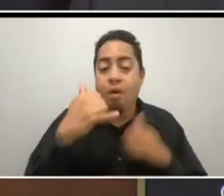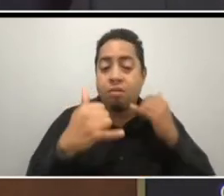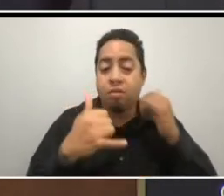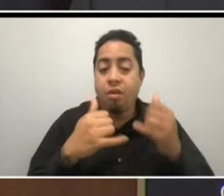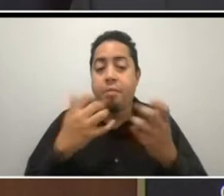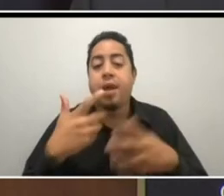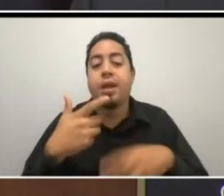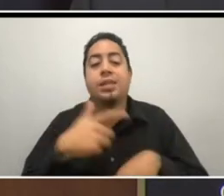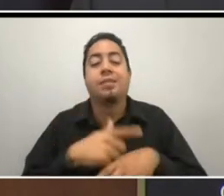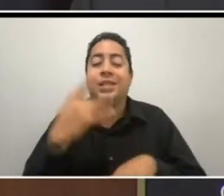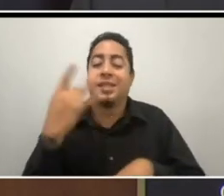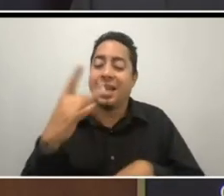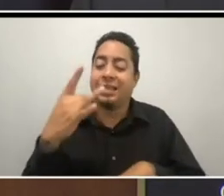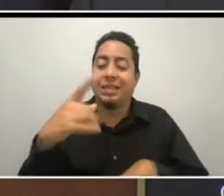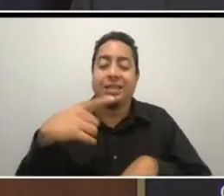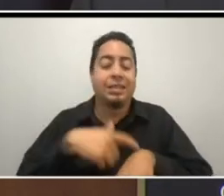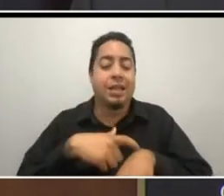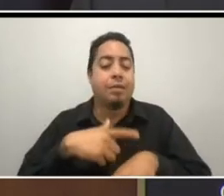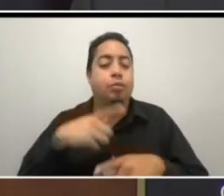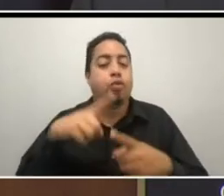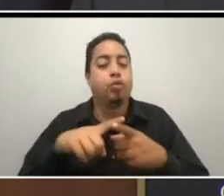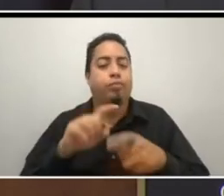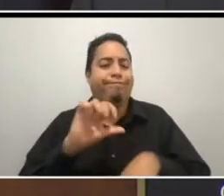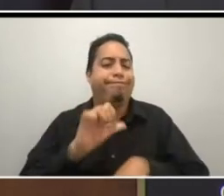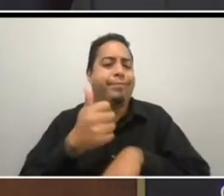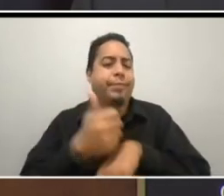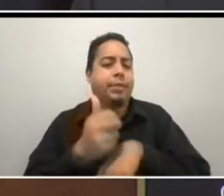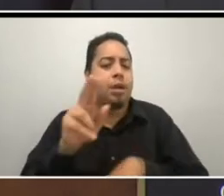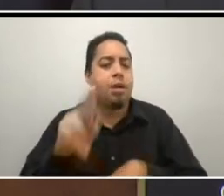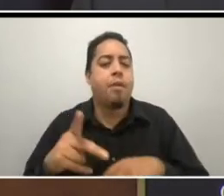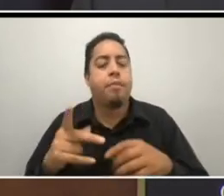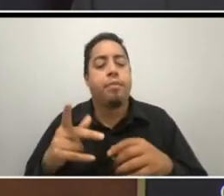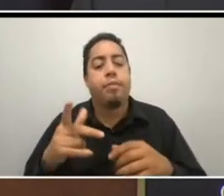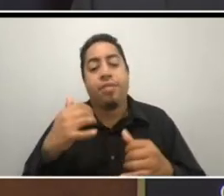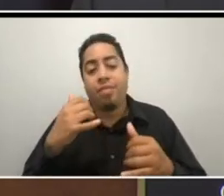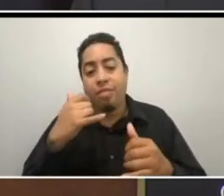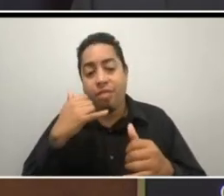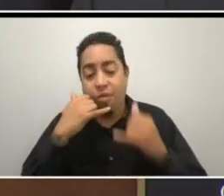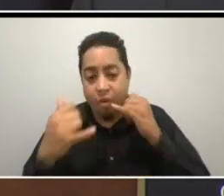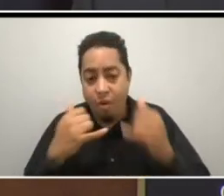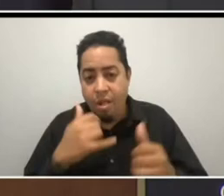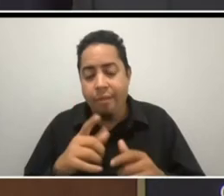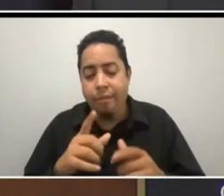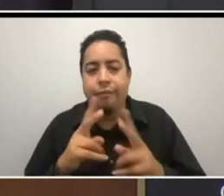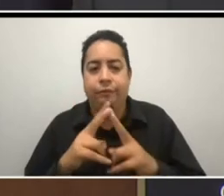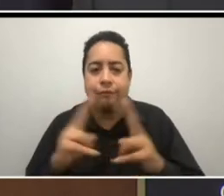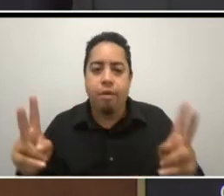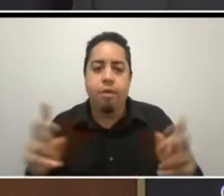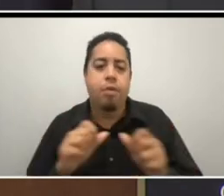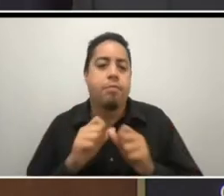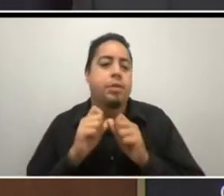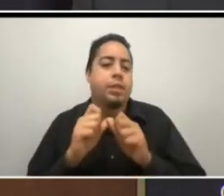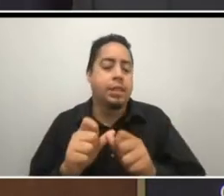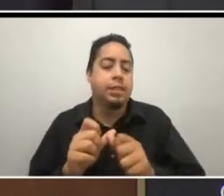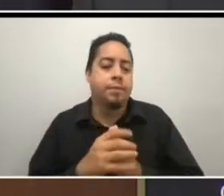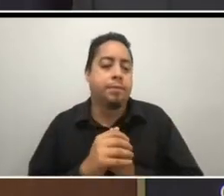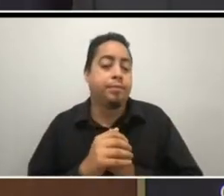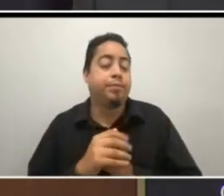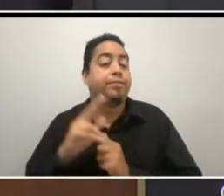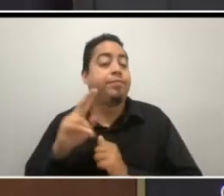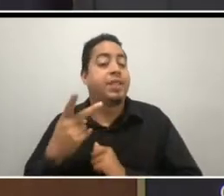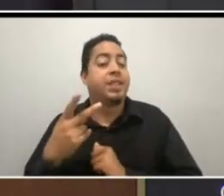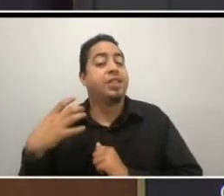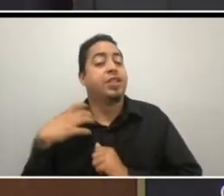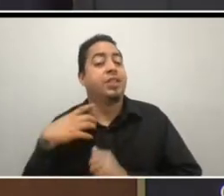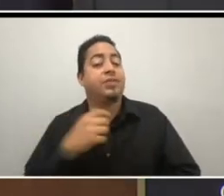18 times in order to set up this call. They were quite persistent. Second, Chief of Staff Mark Meadows took